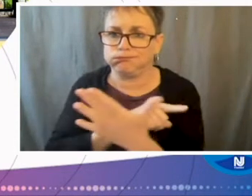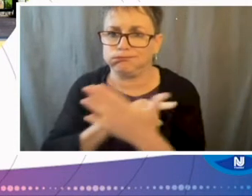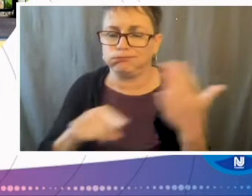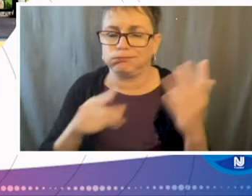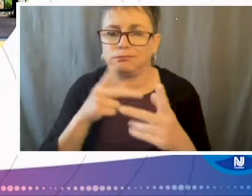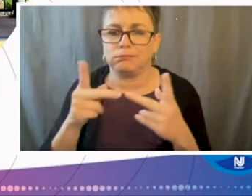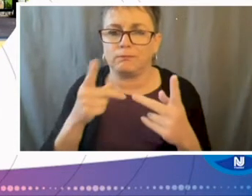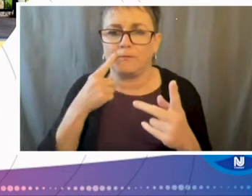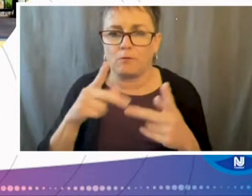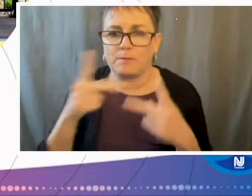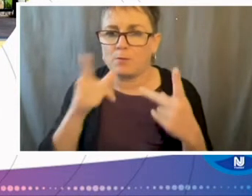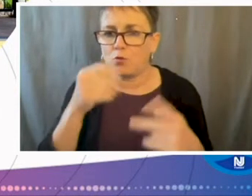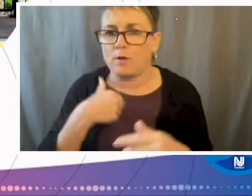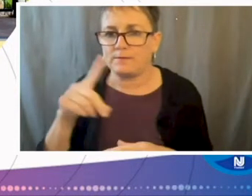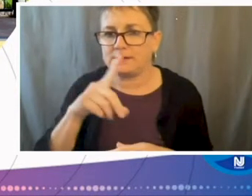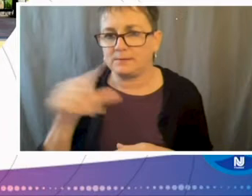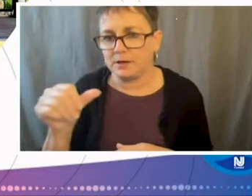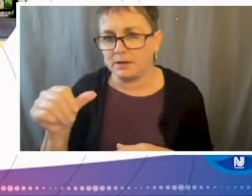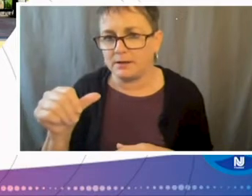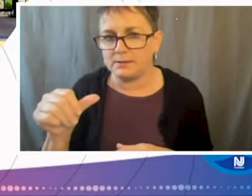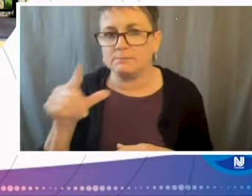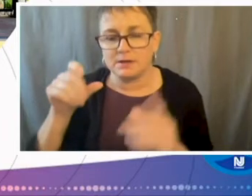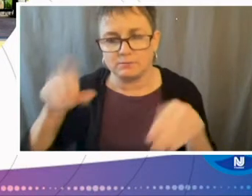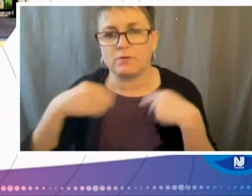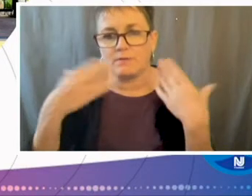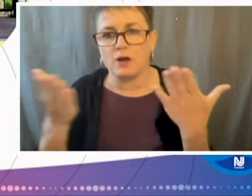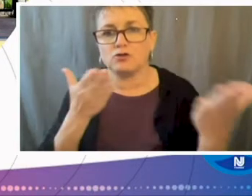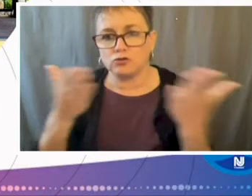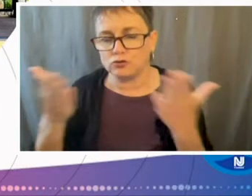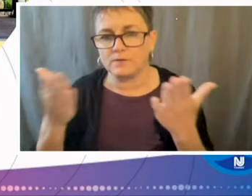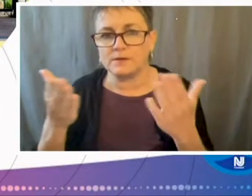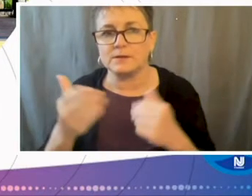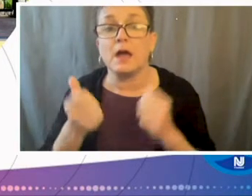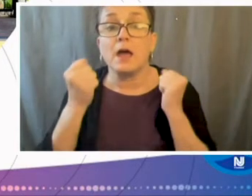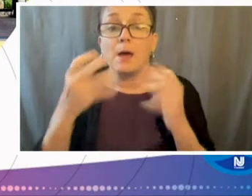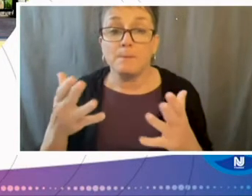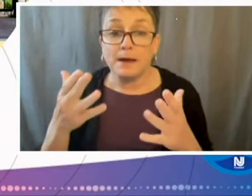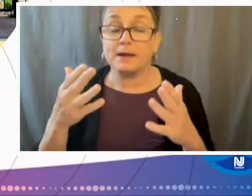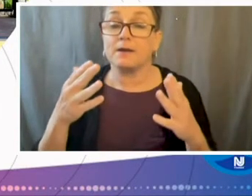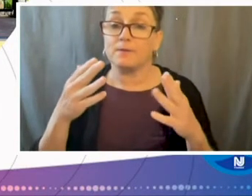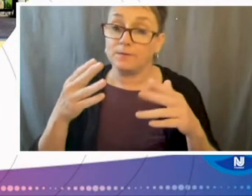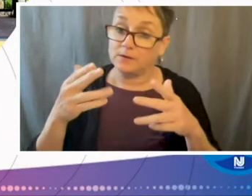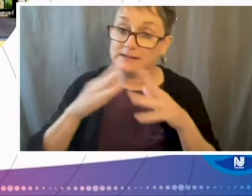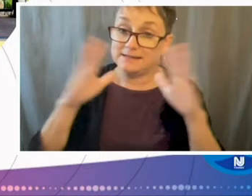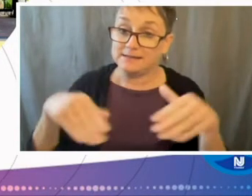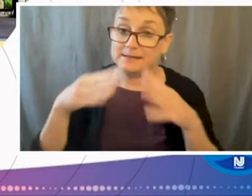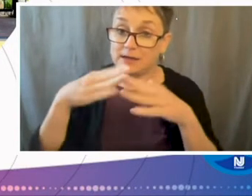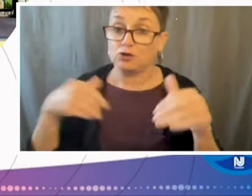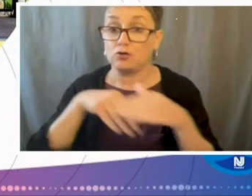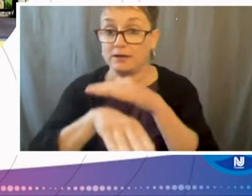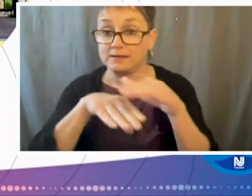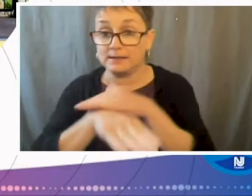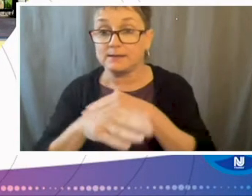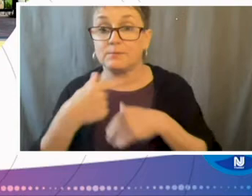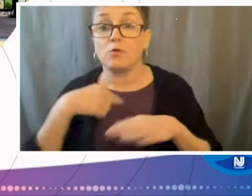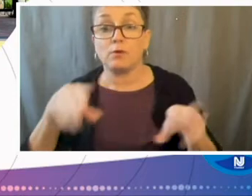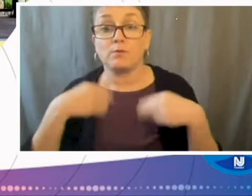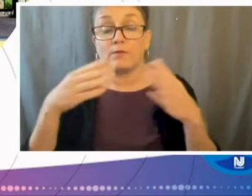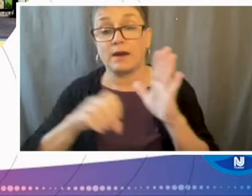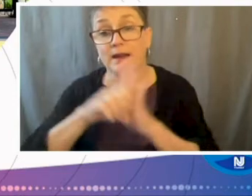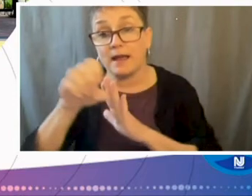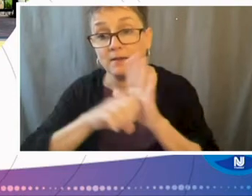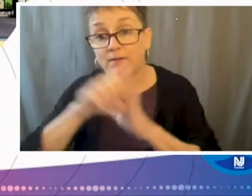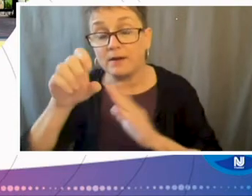services. Many of our NJ Transit rail stations are accessible to customers with disabilities by providing elevators,